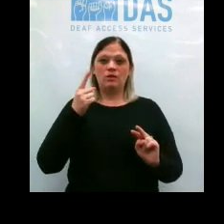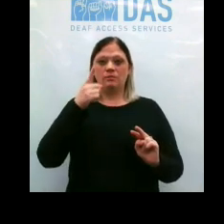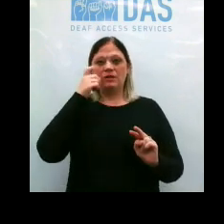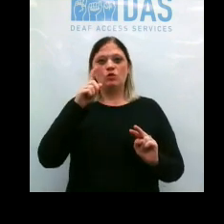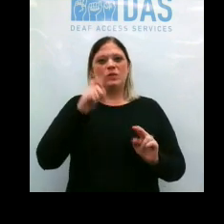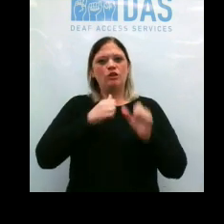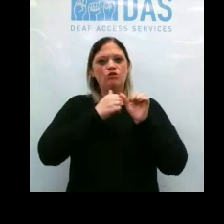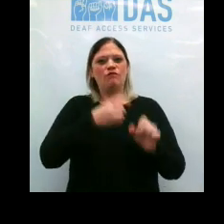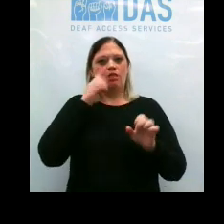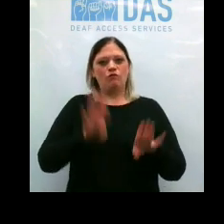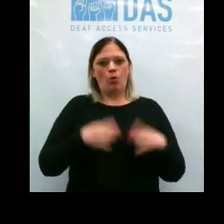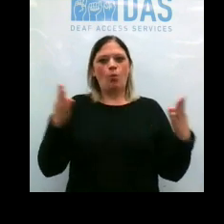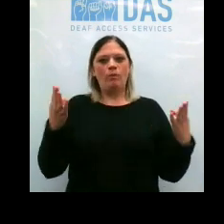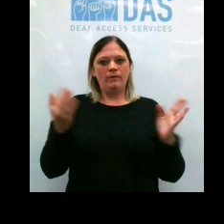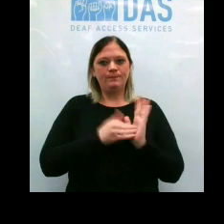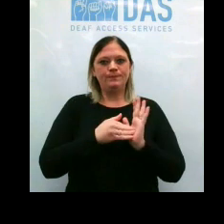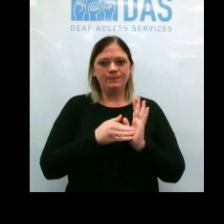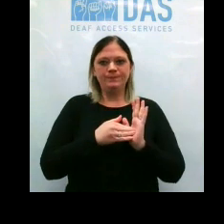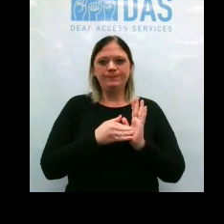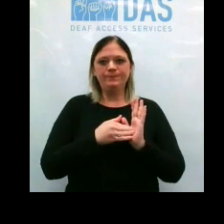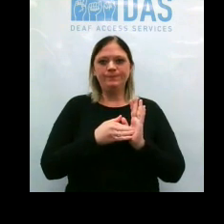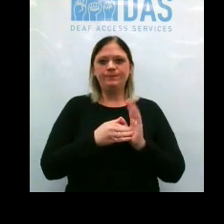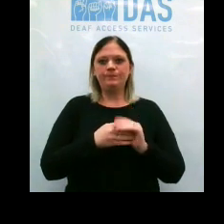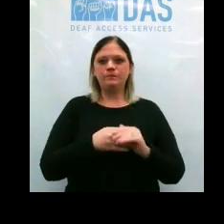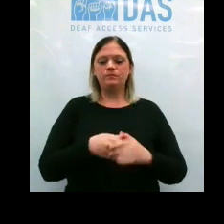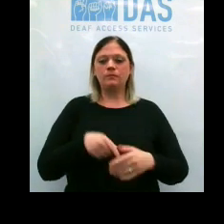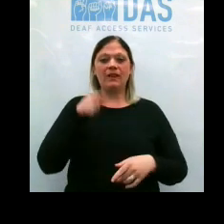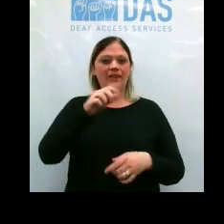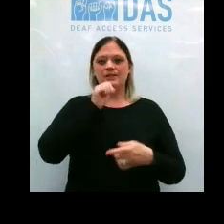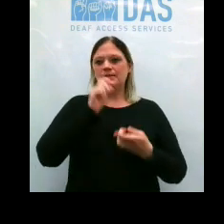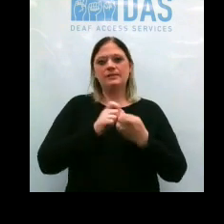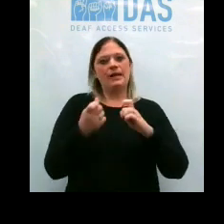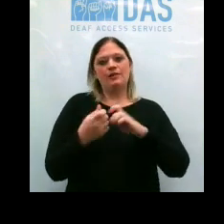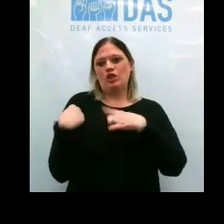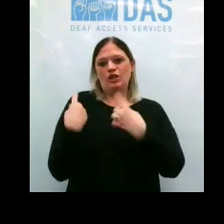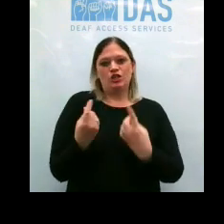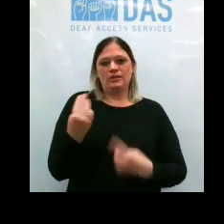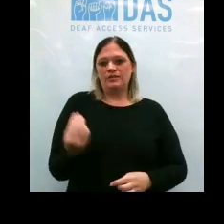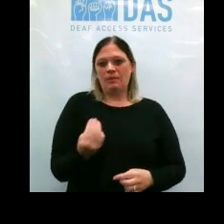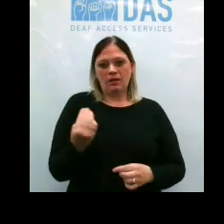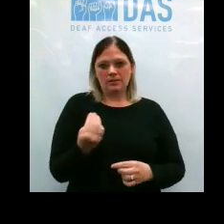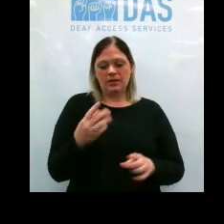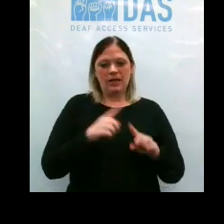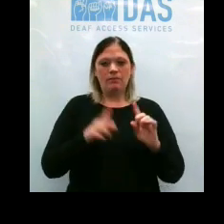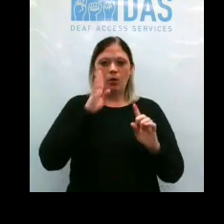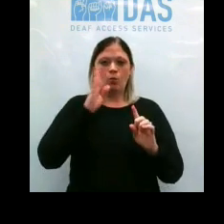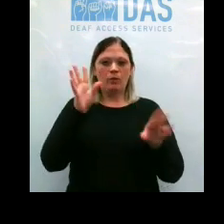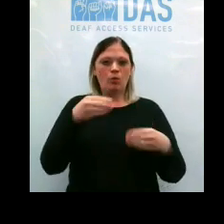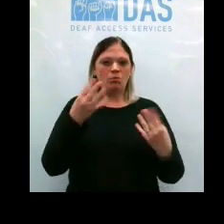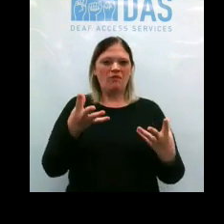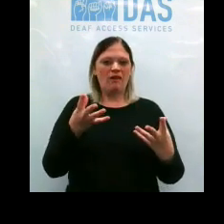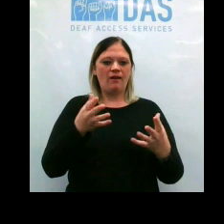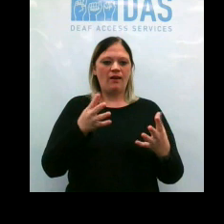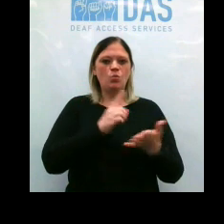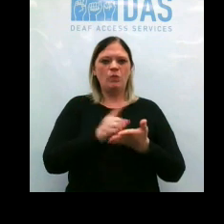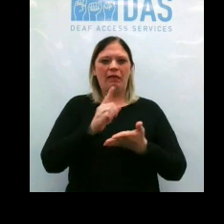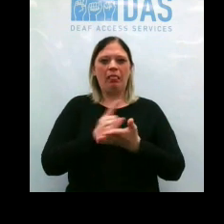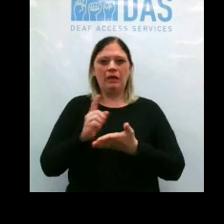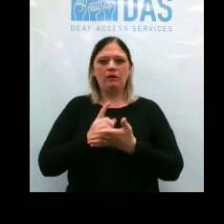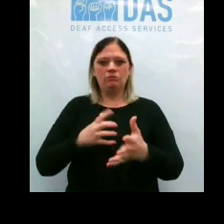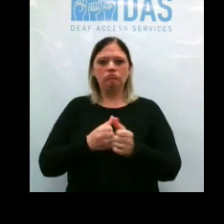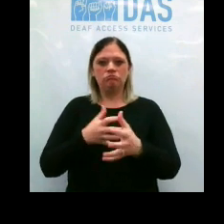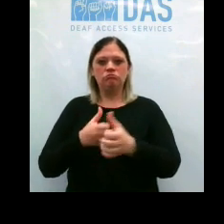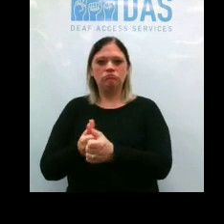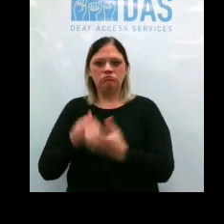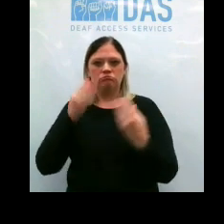community. This is something that has not changed since we presented it on Monday, but we'll be providing weekly updates on the positive